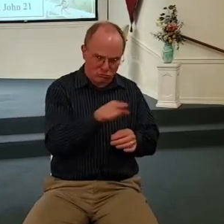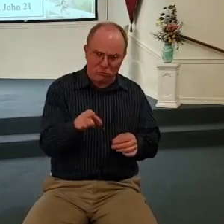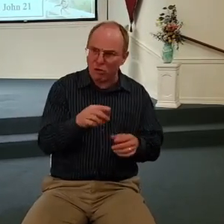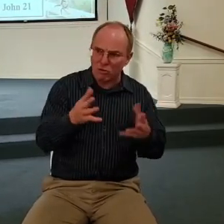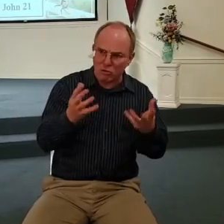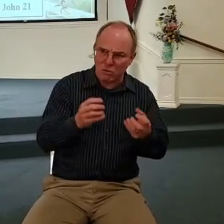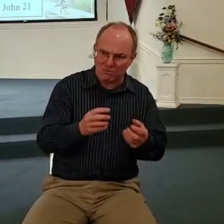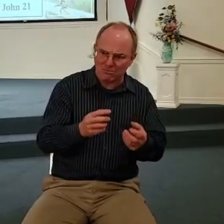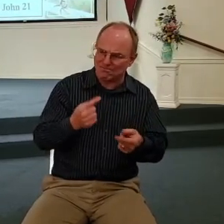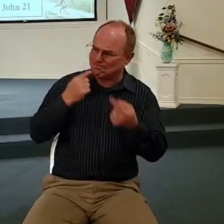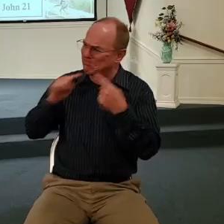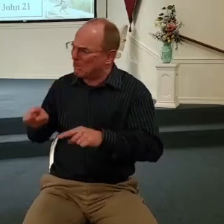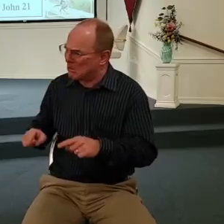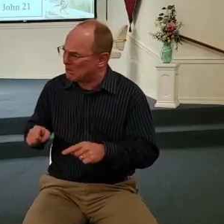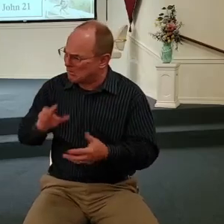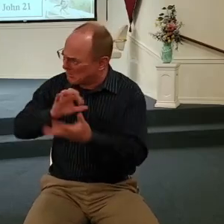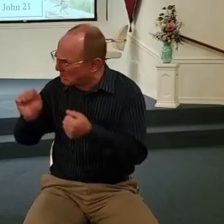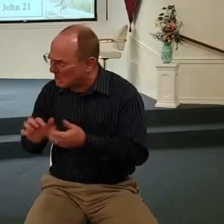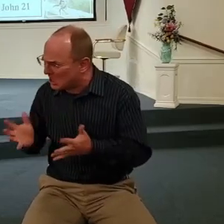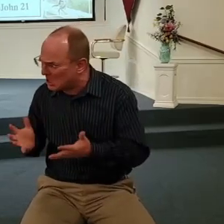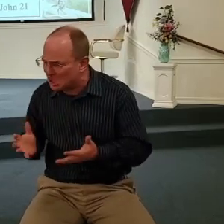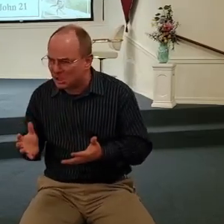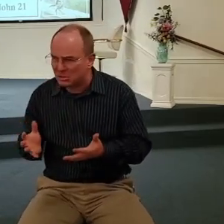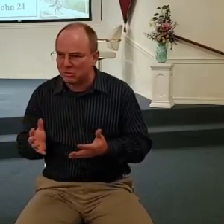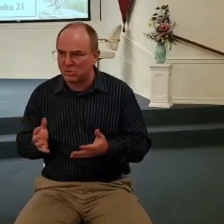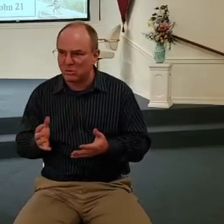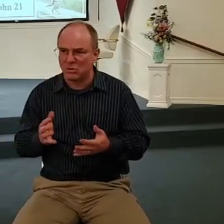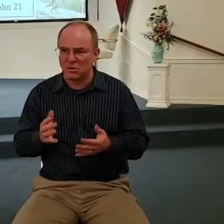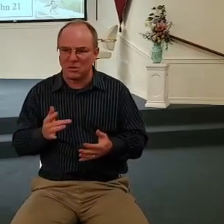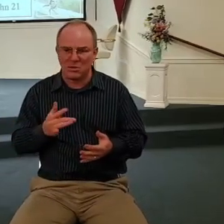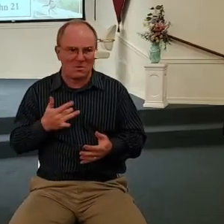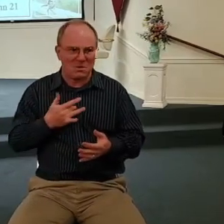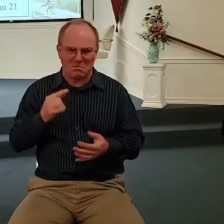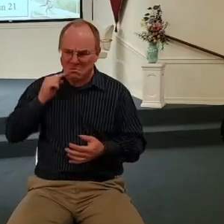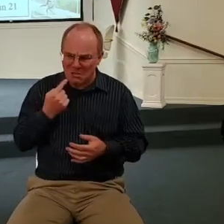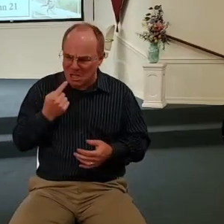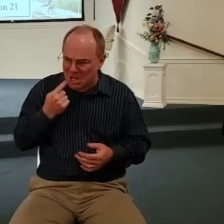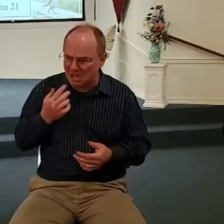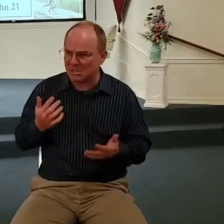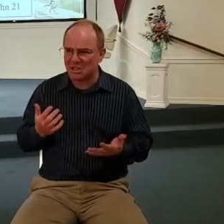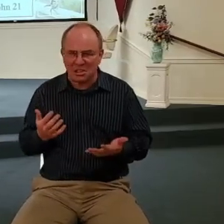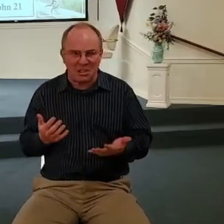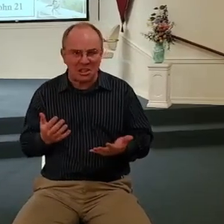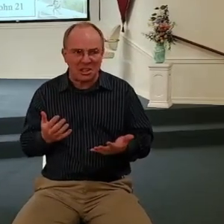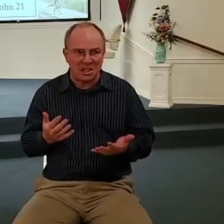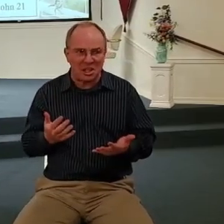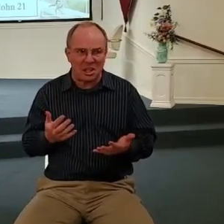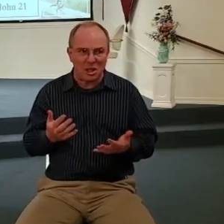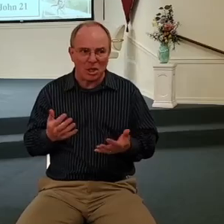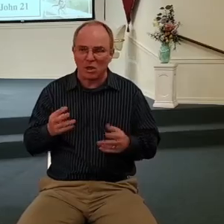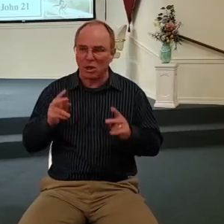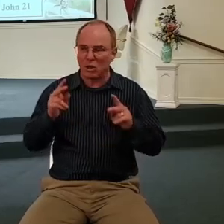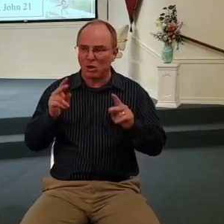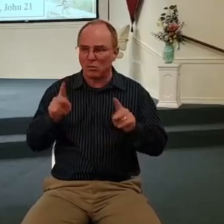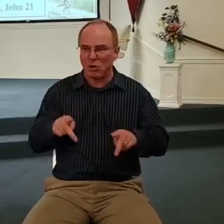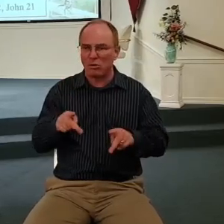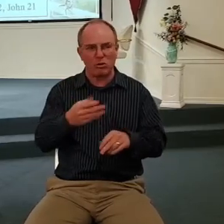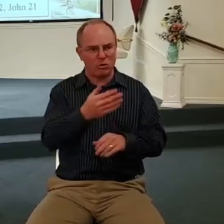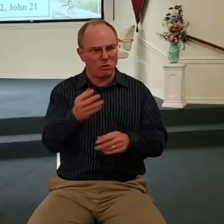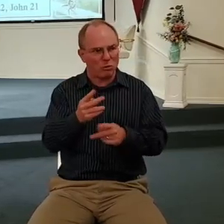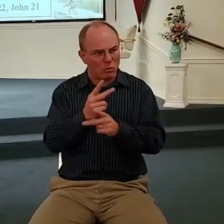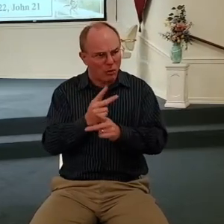The bitterness. When those you care about, even with good advice,